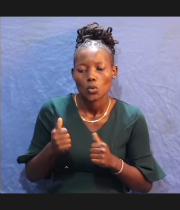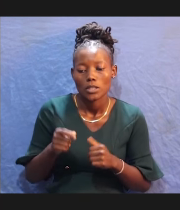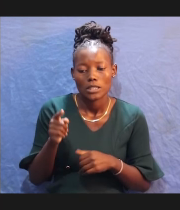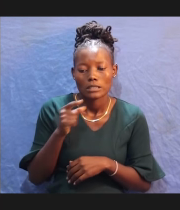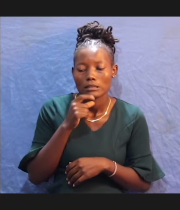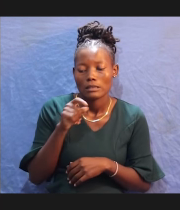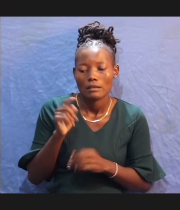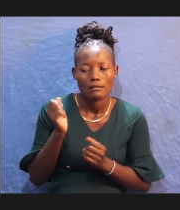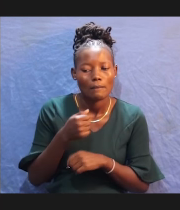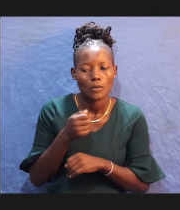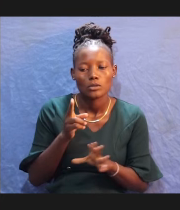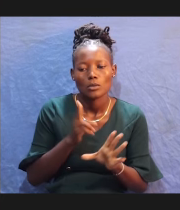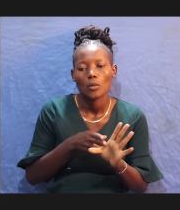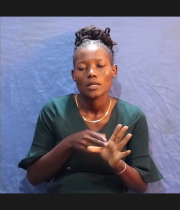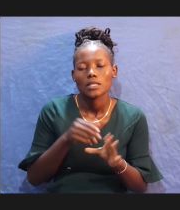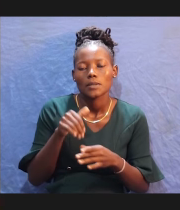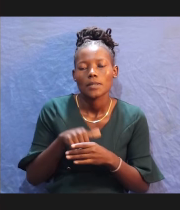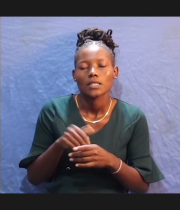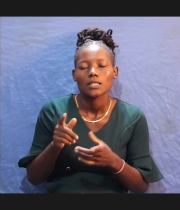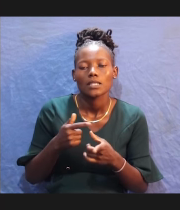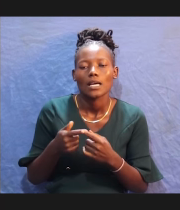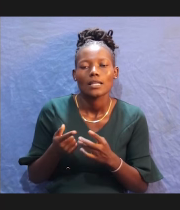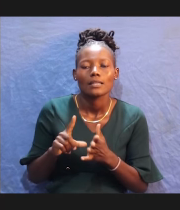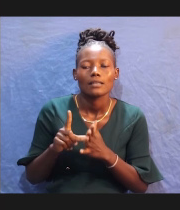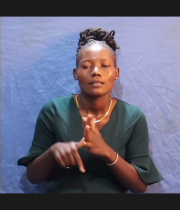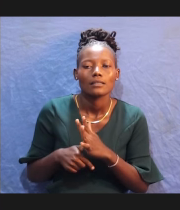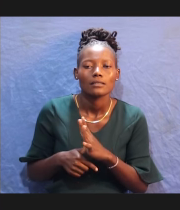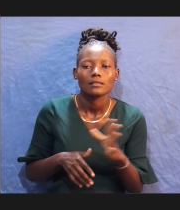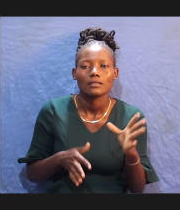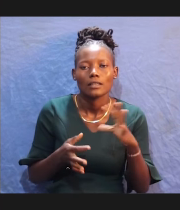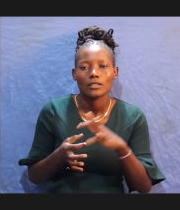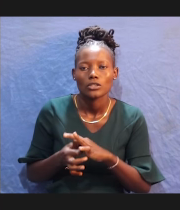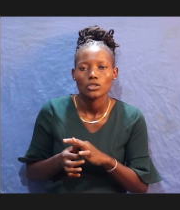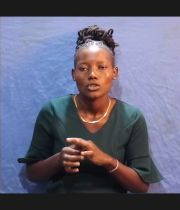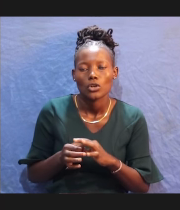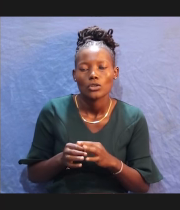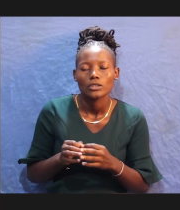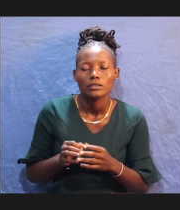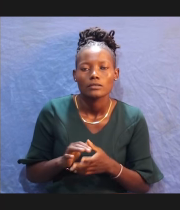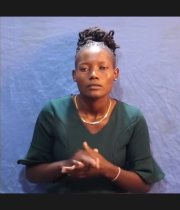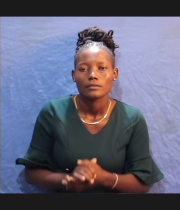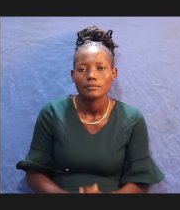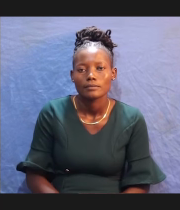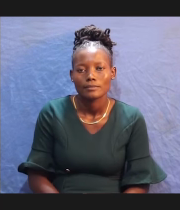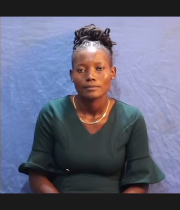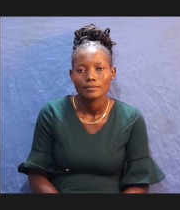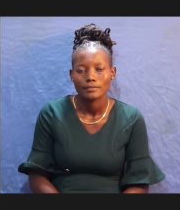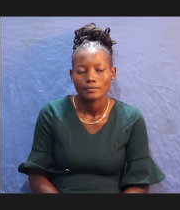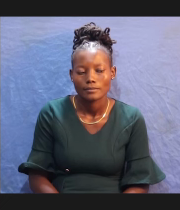end, you again bring that person to the game, and when he can do something with their own abilities.